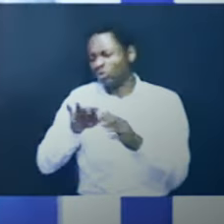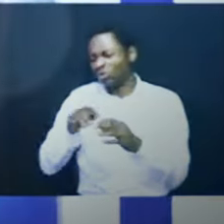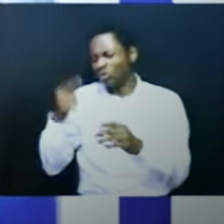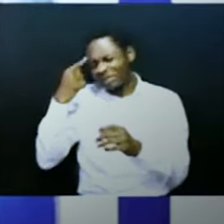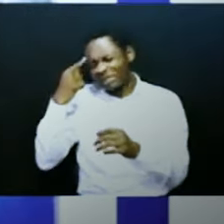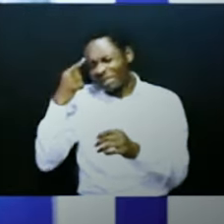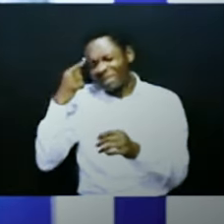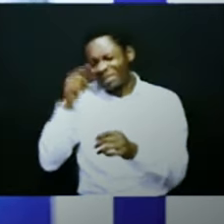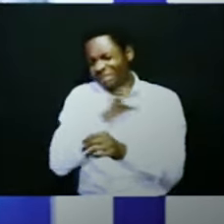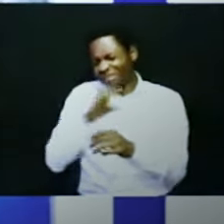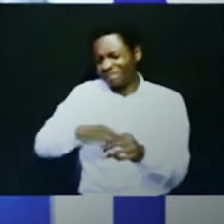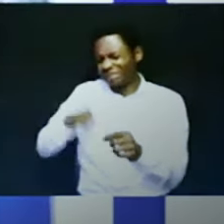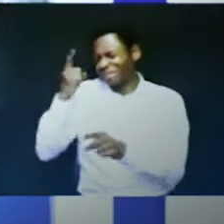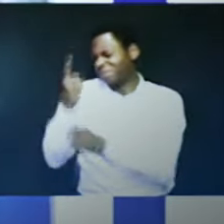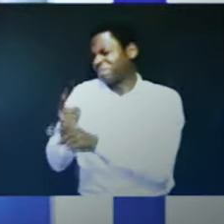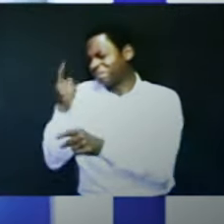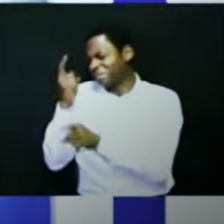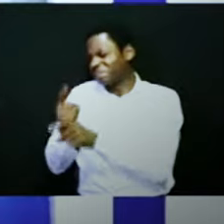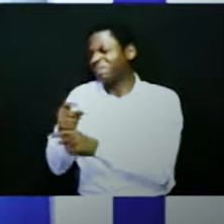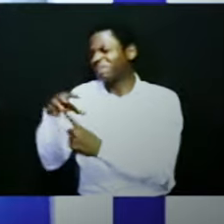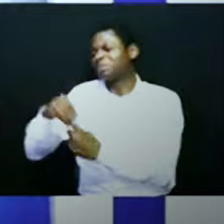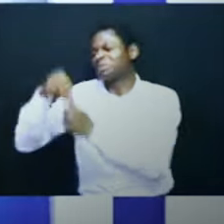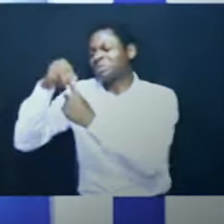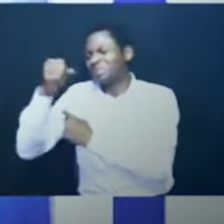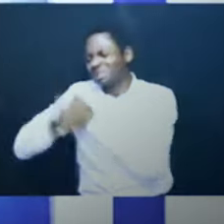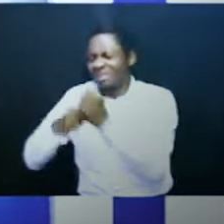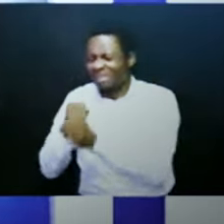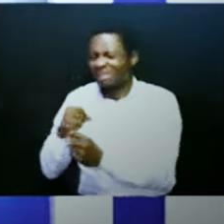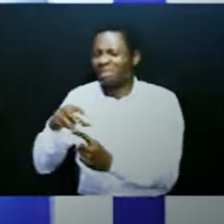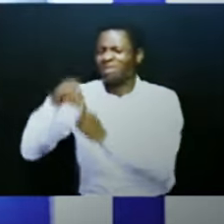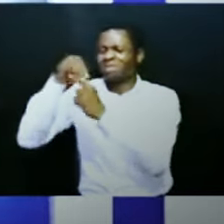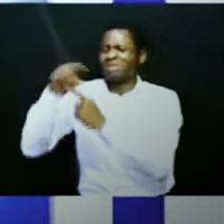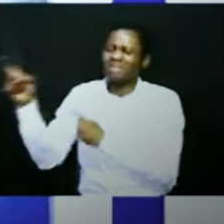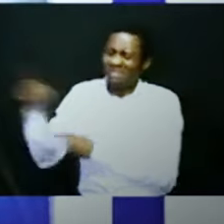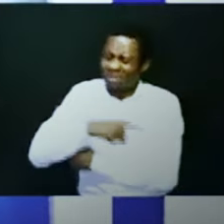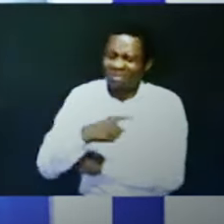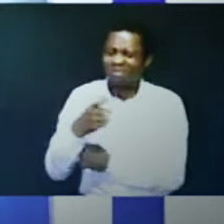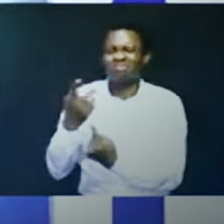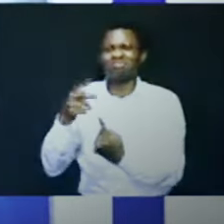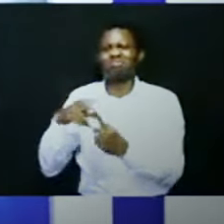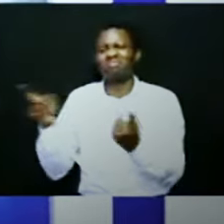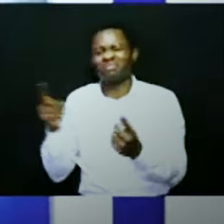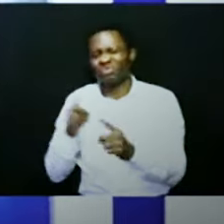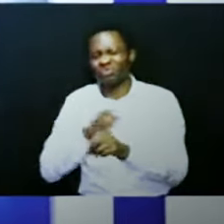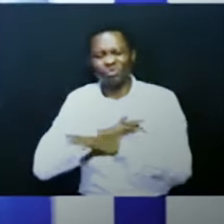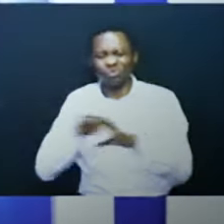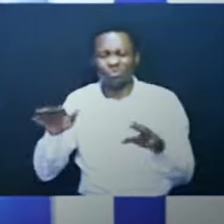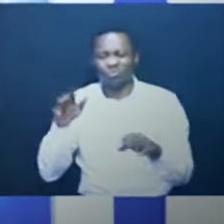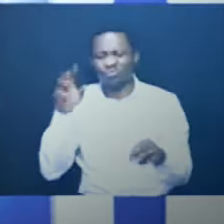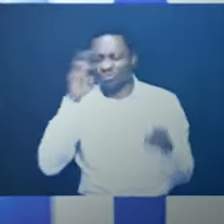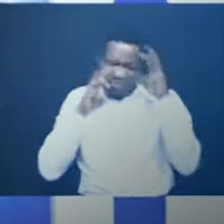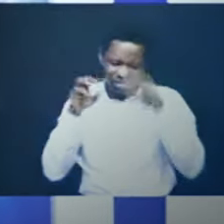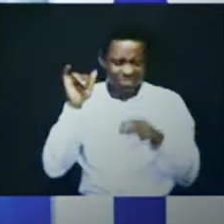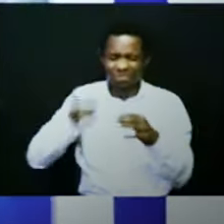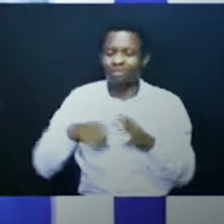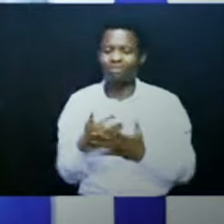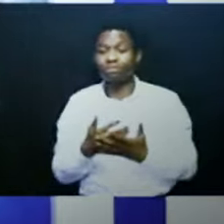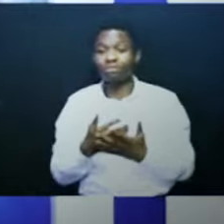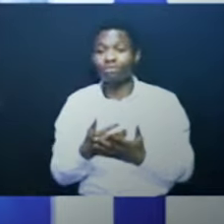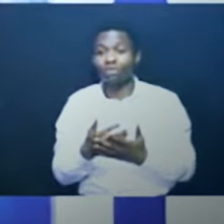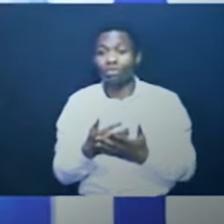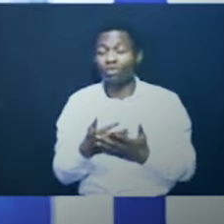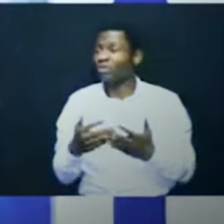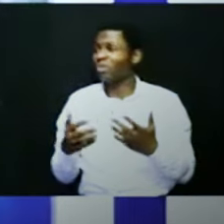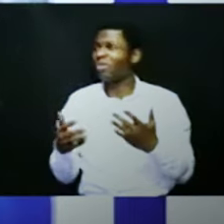Christianity into like special years, special days for you. But don't worry about that. As long as God